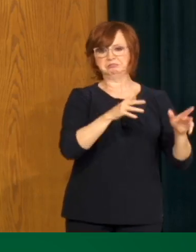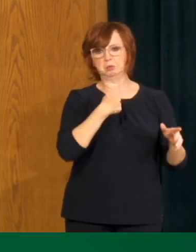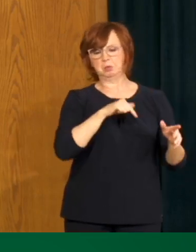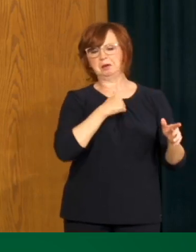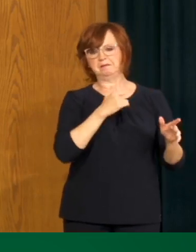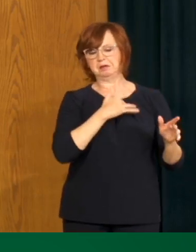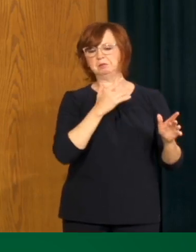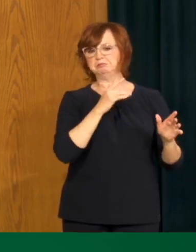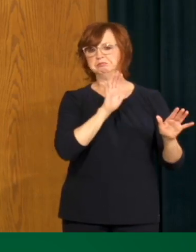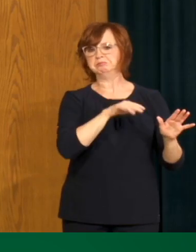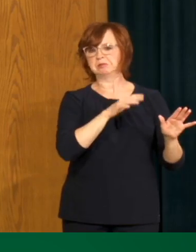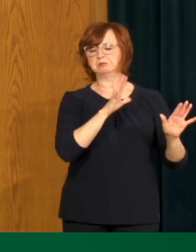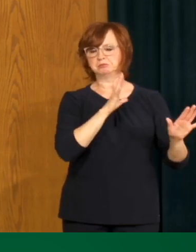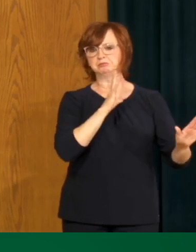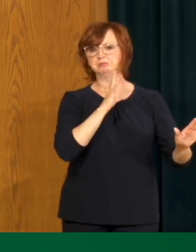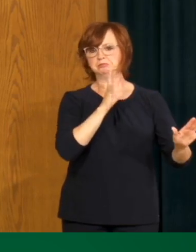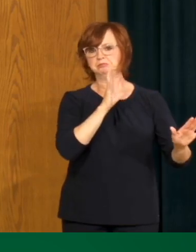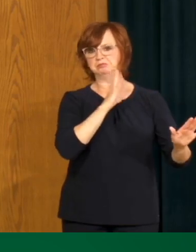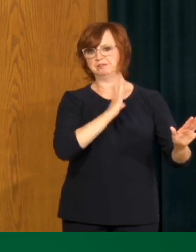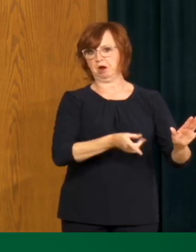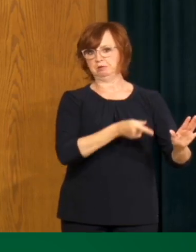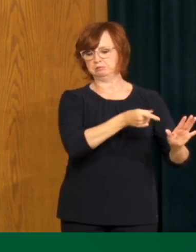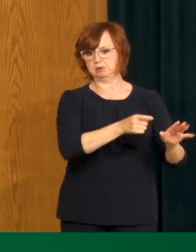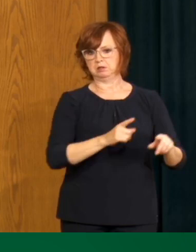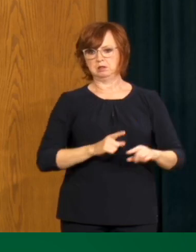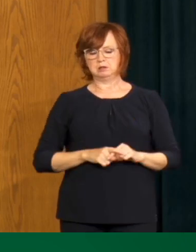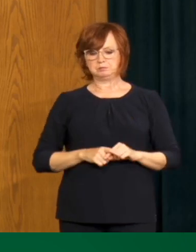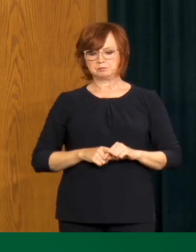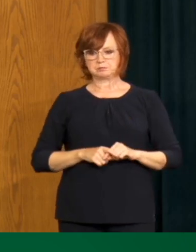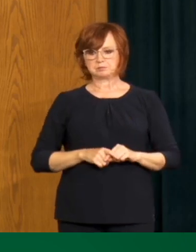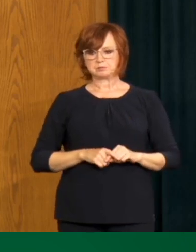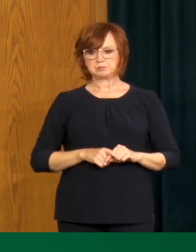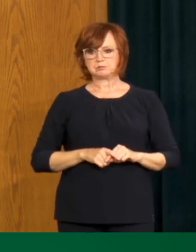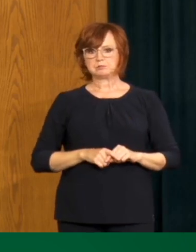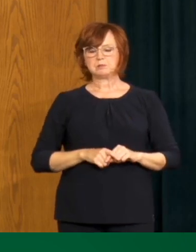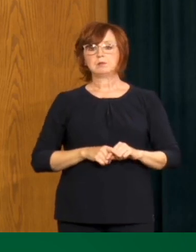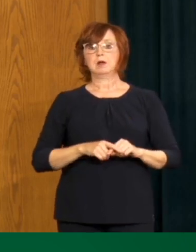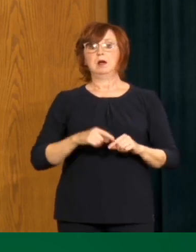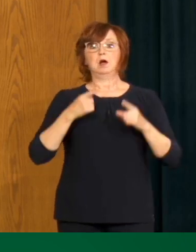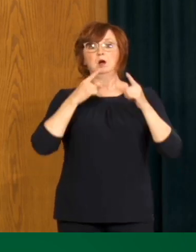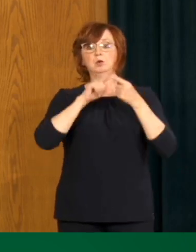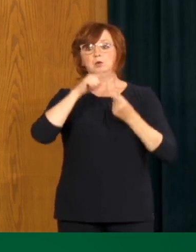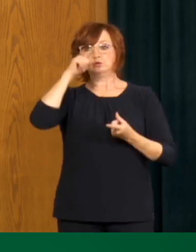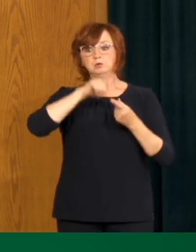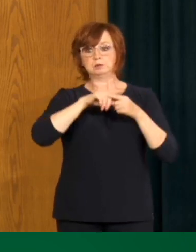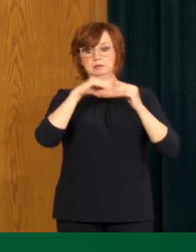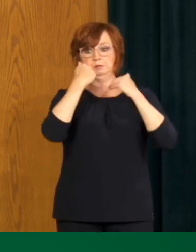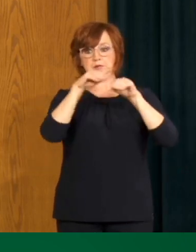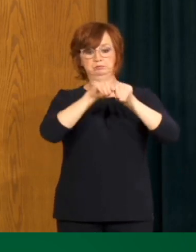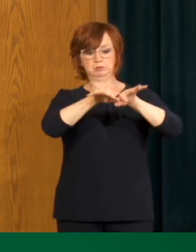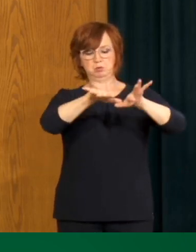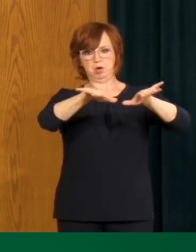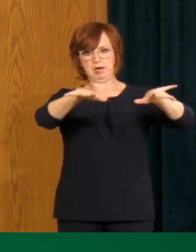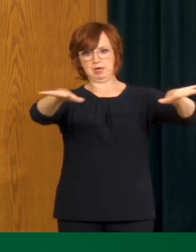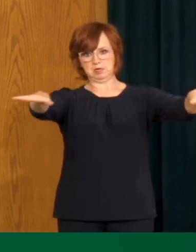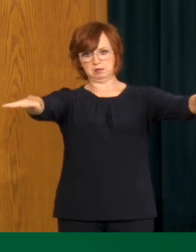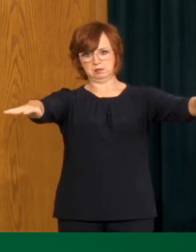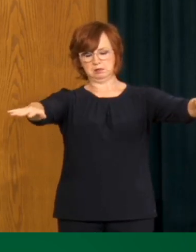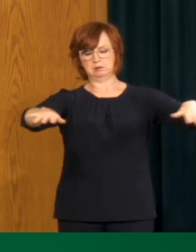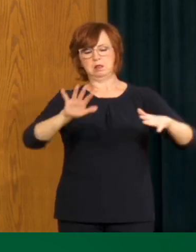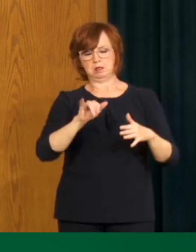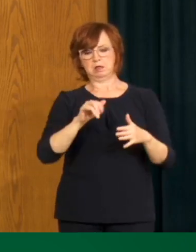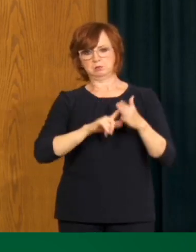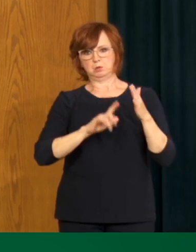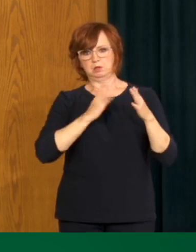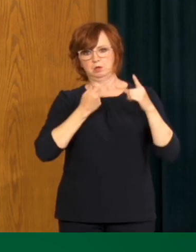one another, account for them, put in further measures so that we interrupt further transmission, that is what we want to see going forward. Regarding